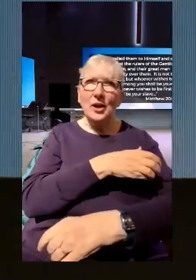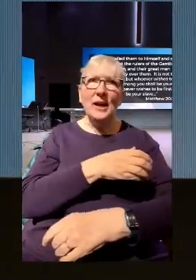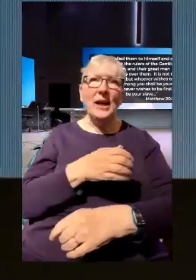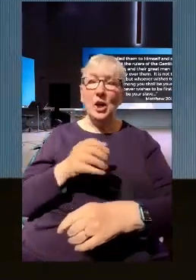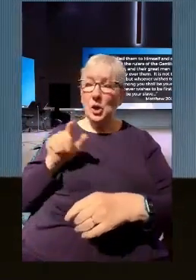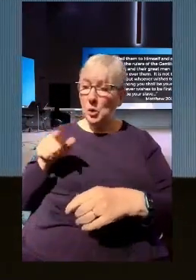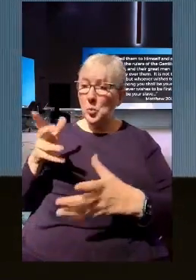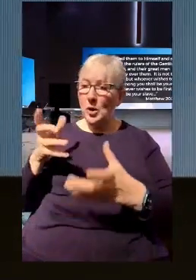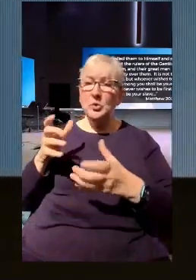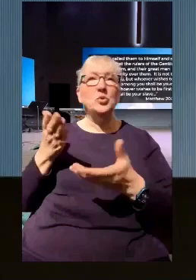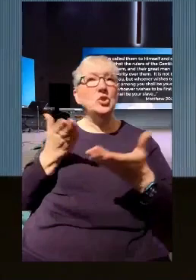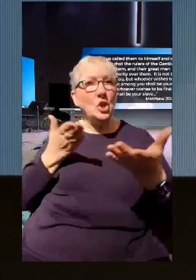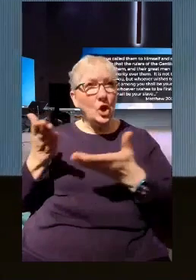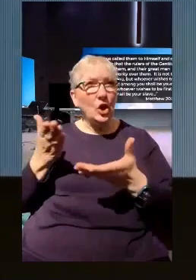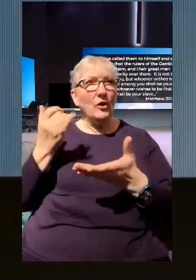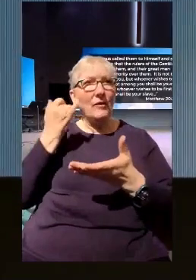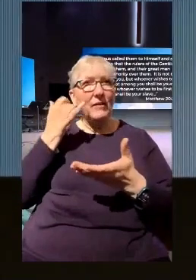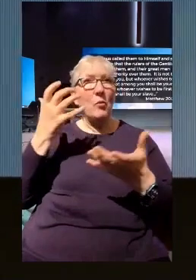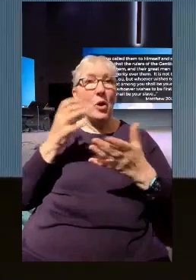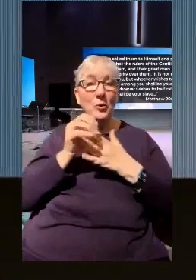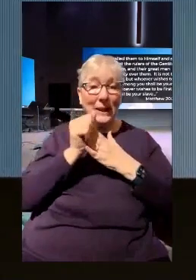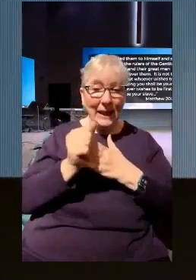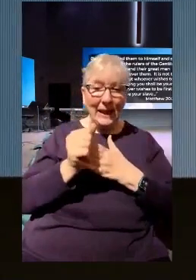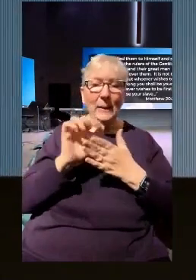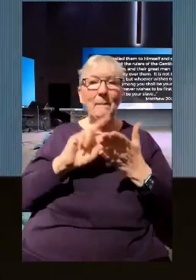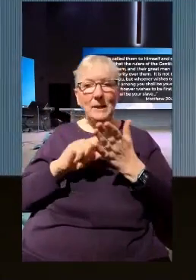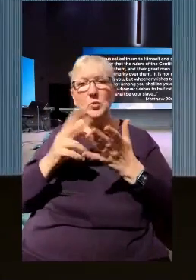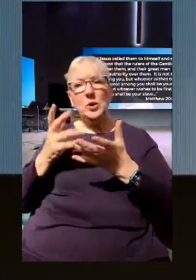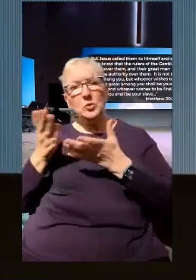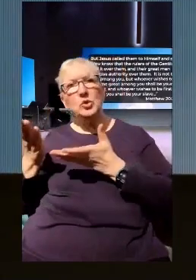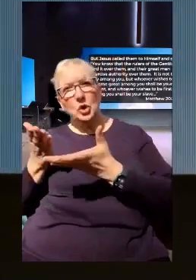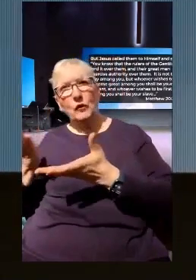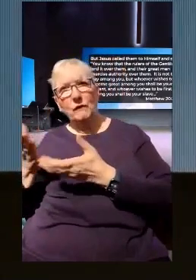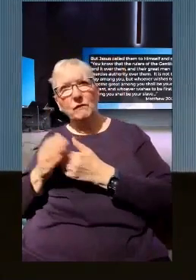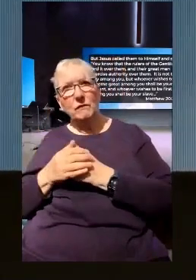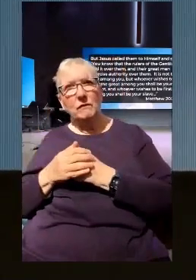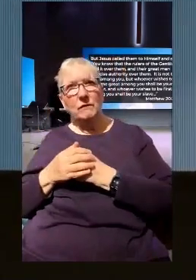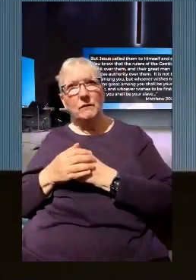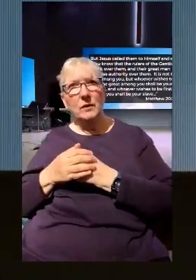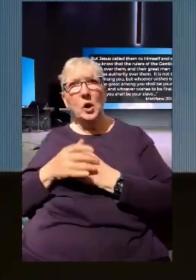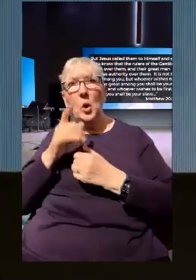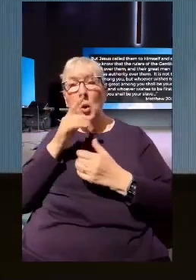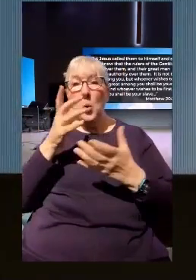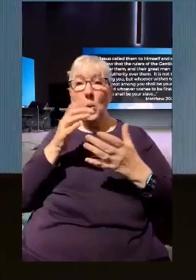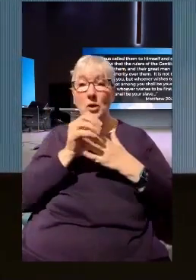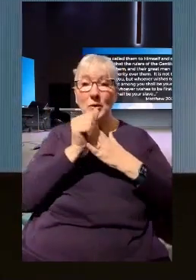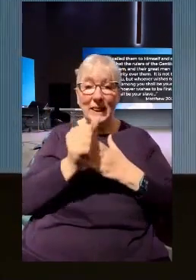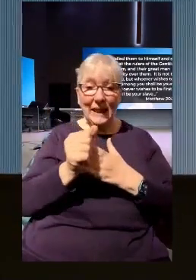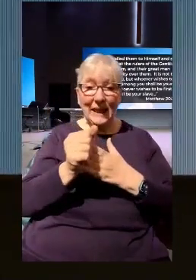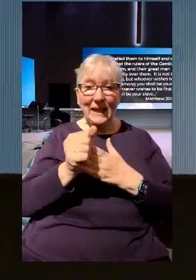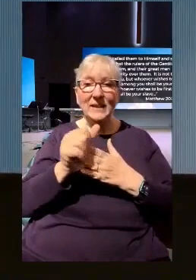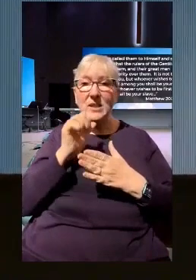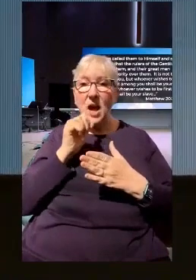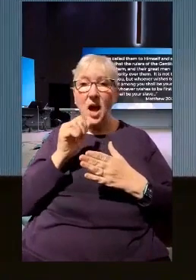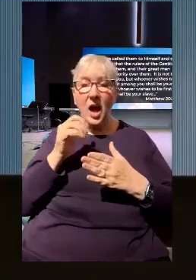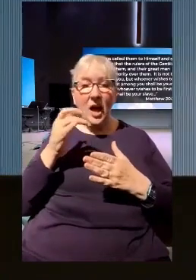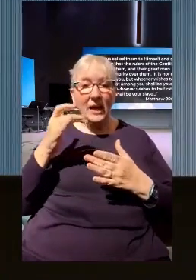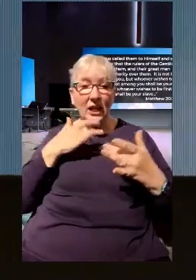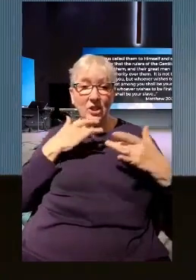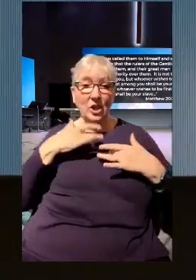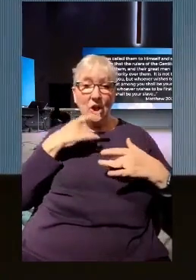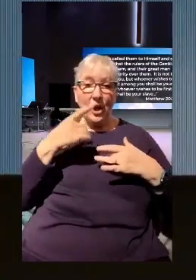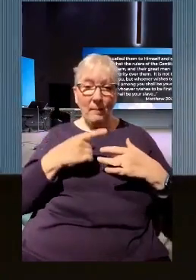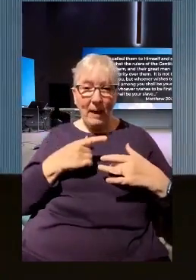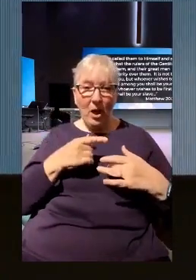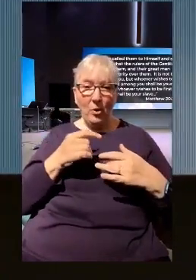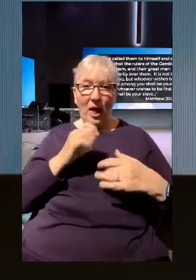The greatest leaders are not concerned about their authority. They're concerned about the needs of others. But that's not where the disciples'